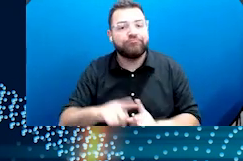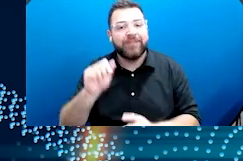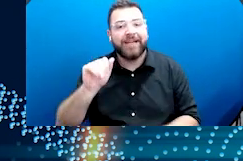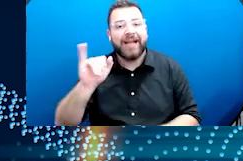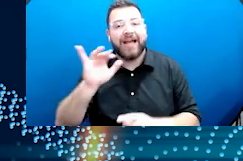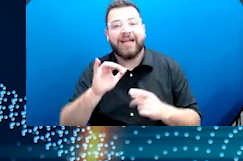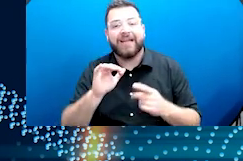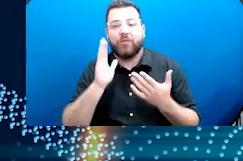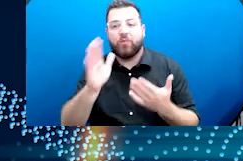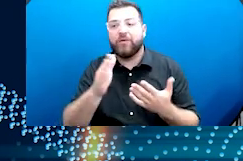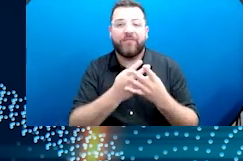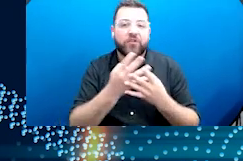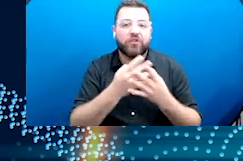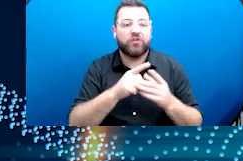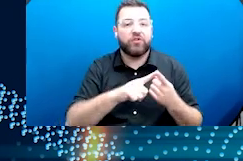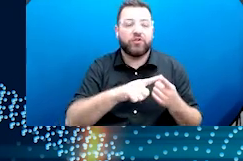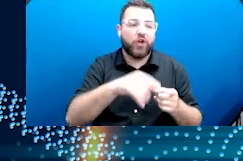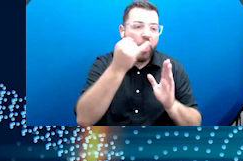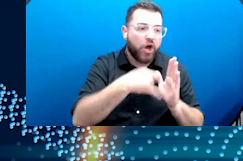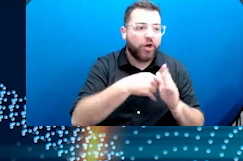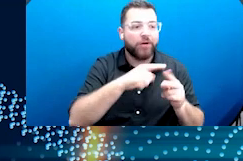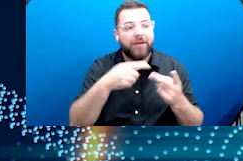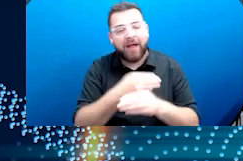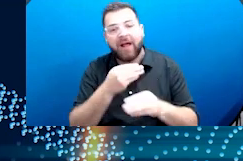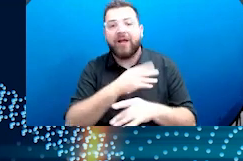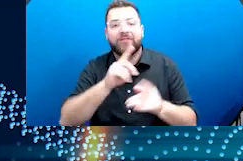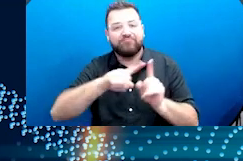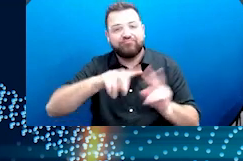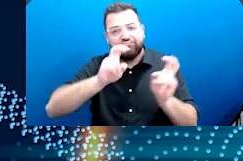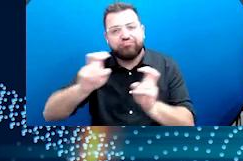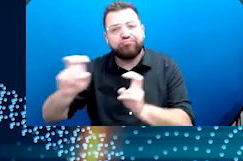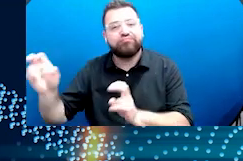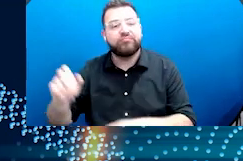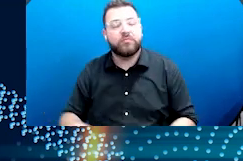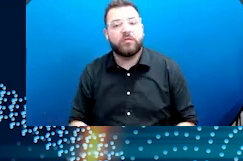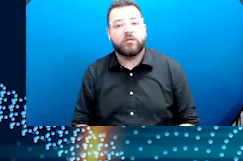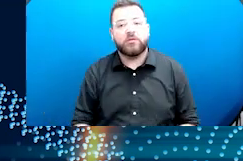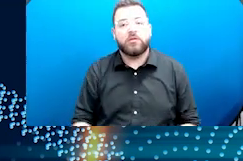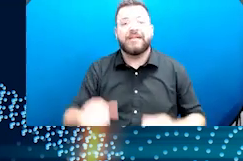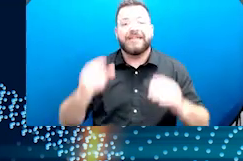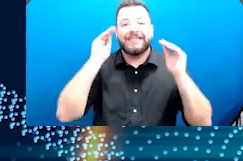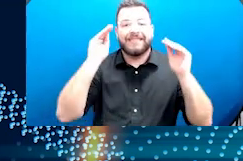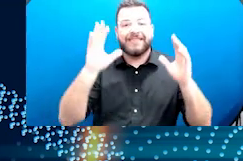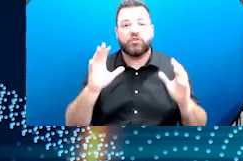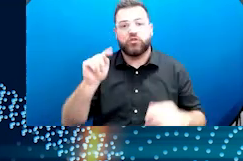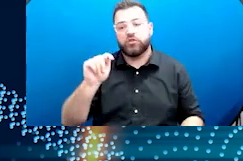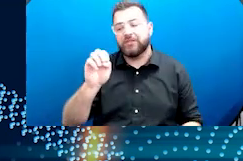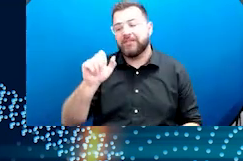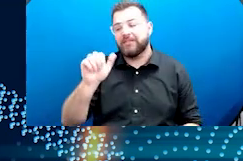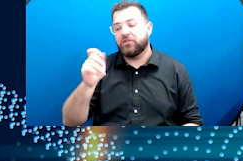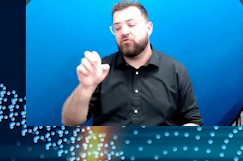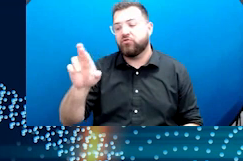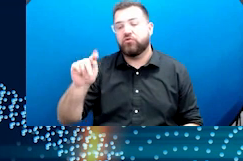free, generative art, writing help, video, well, everything you could possibly imagine. What is it? Futuretools.io. Future tools stuff.